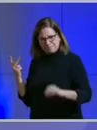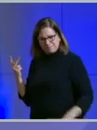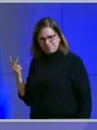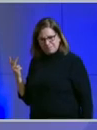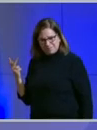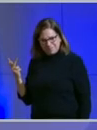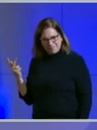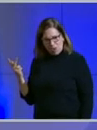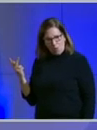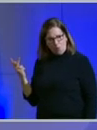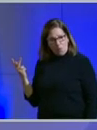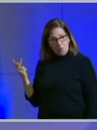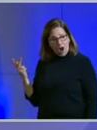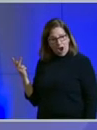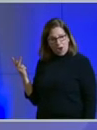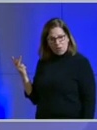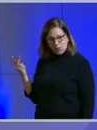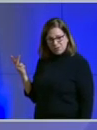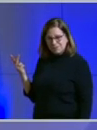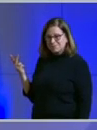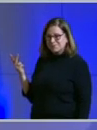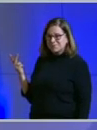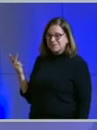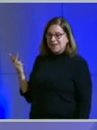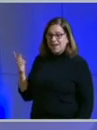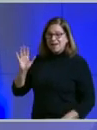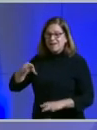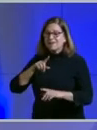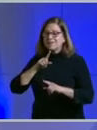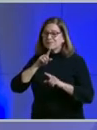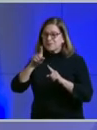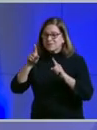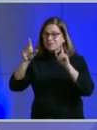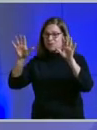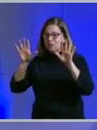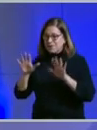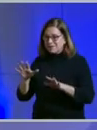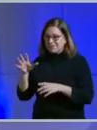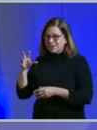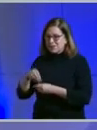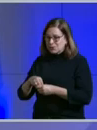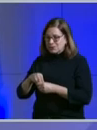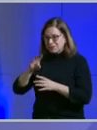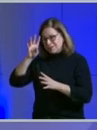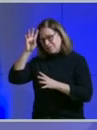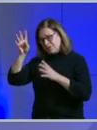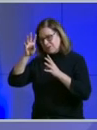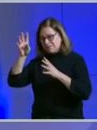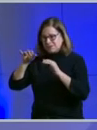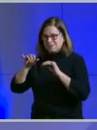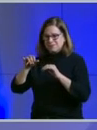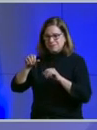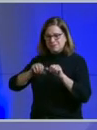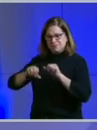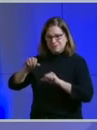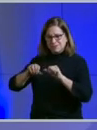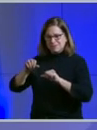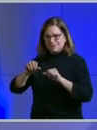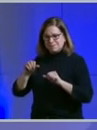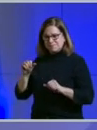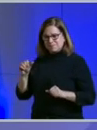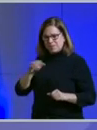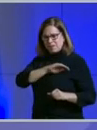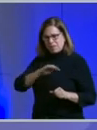In fact, we developed our water filtration system at the Inclusive Innovation Incubator, also known as IN3, which Mayor Bowser opened